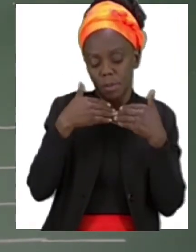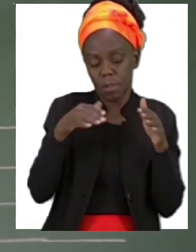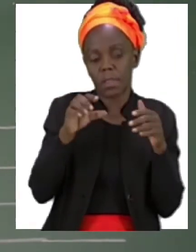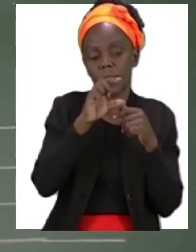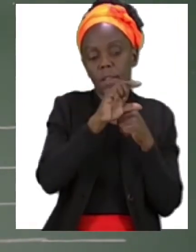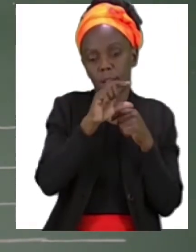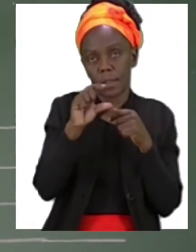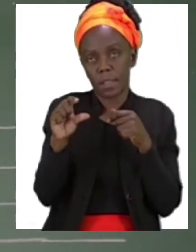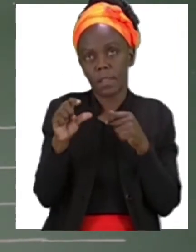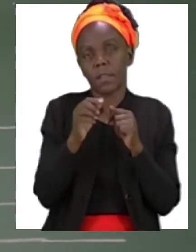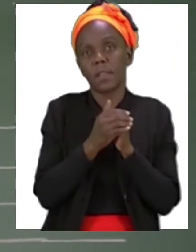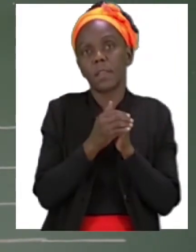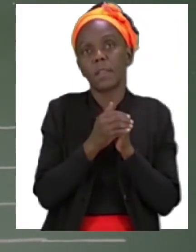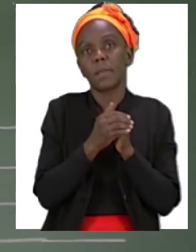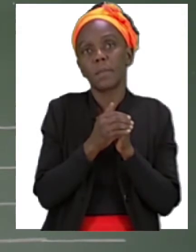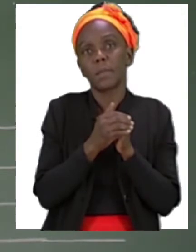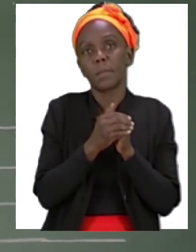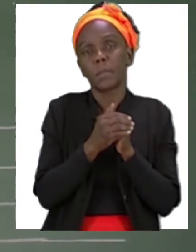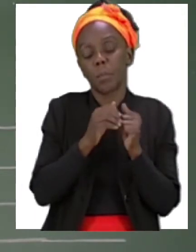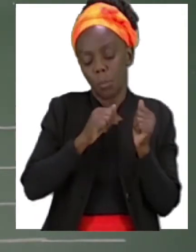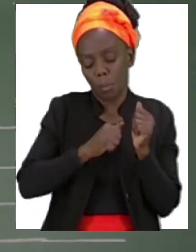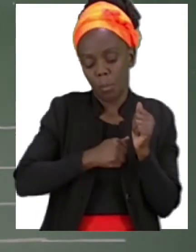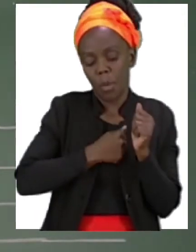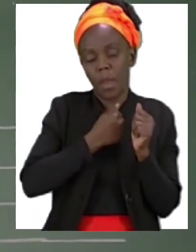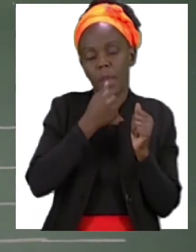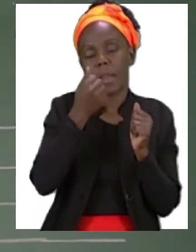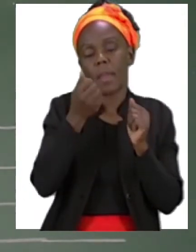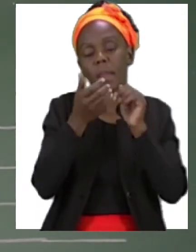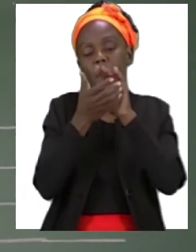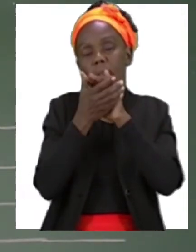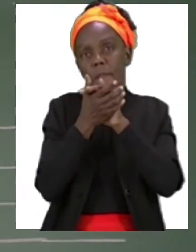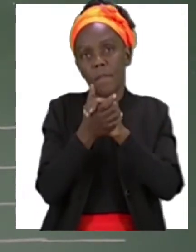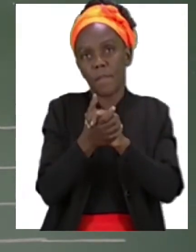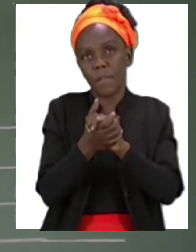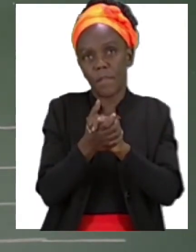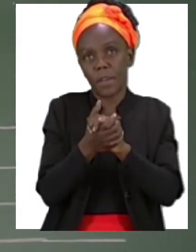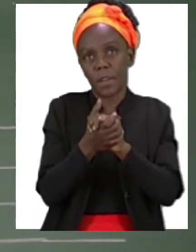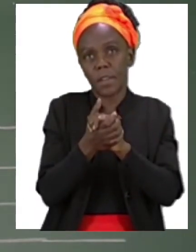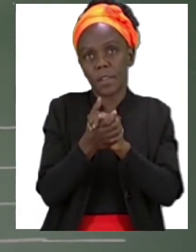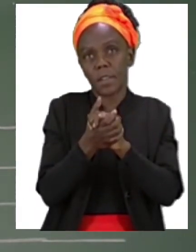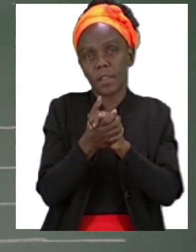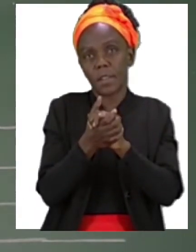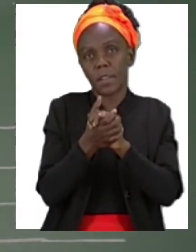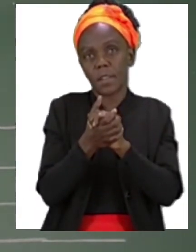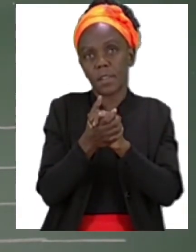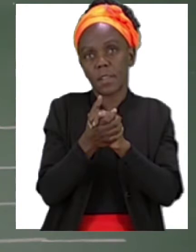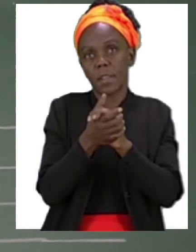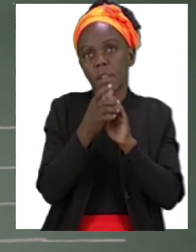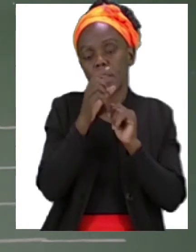write friend's name. So we're going to write friends.